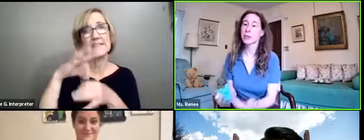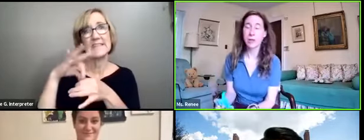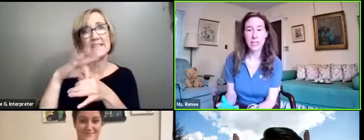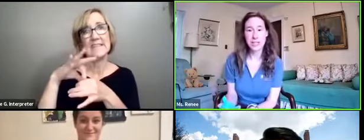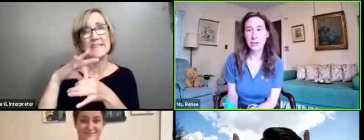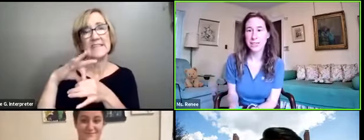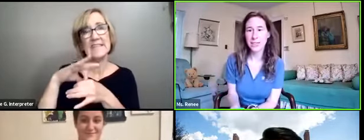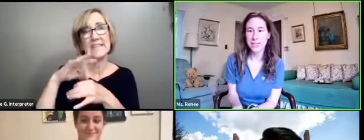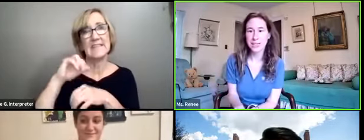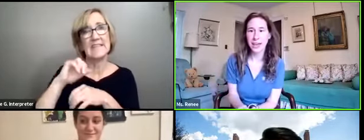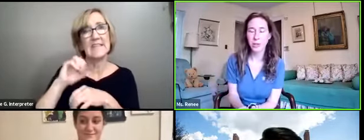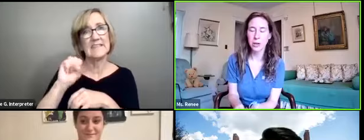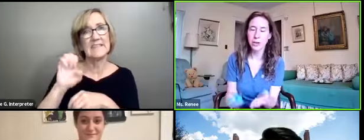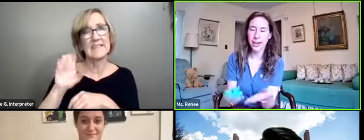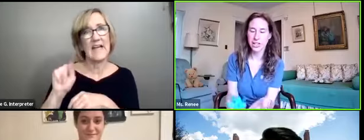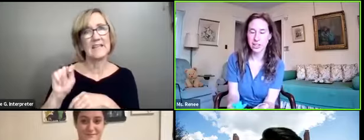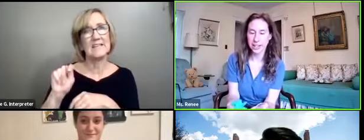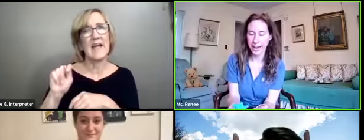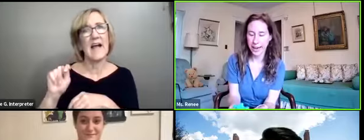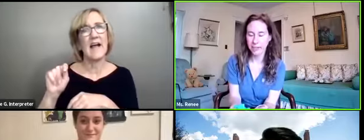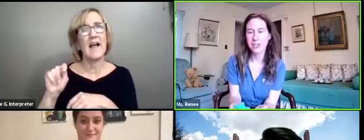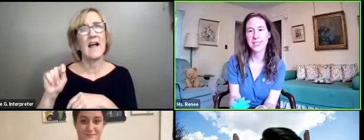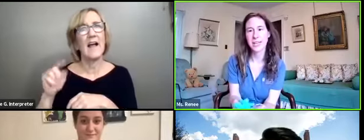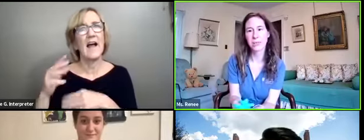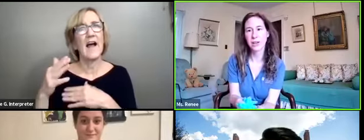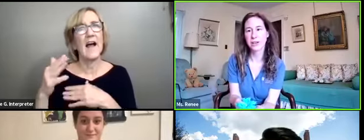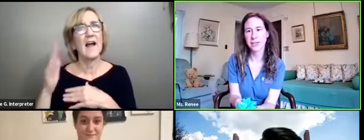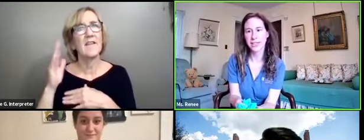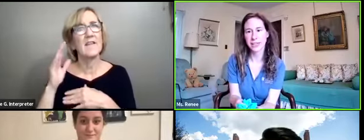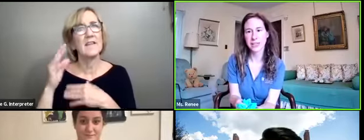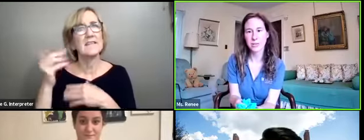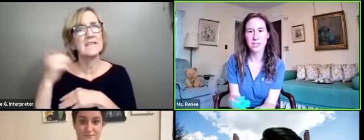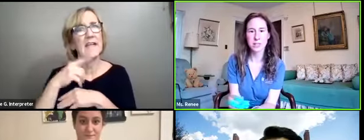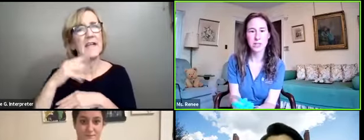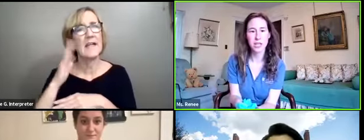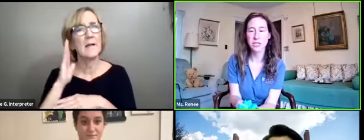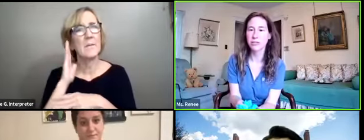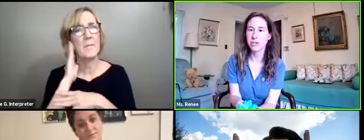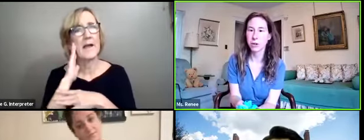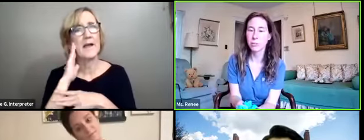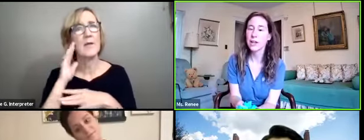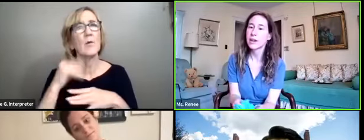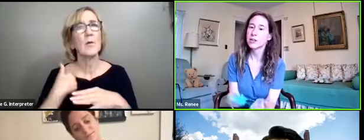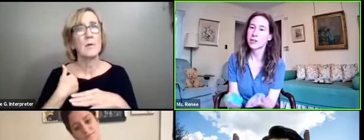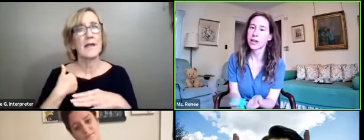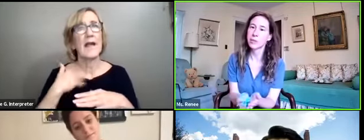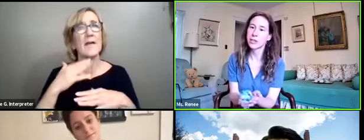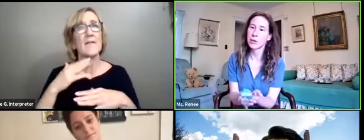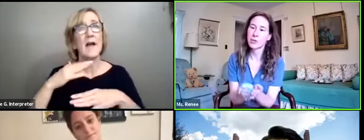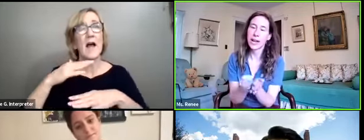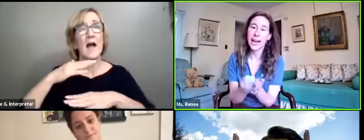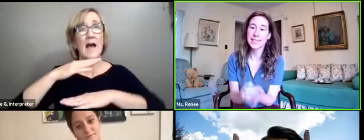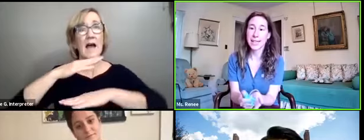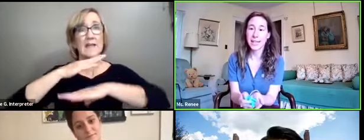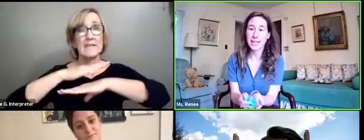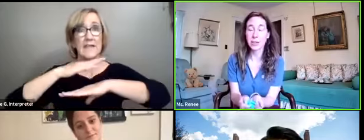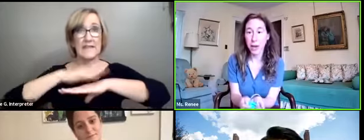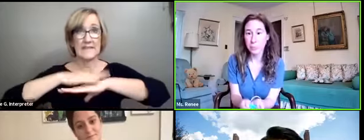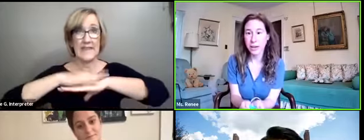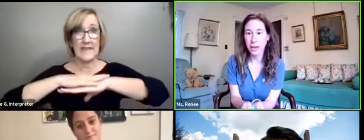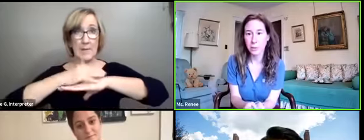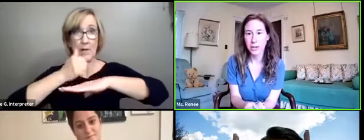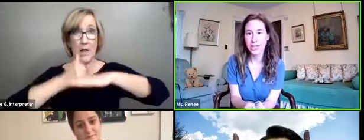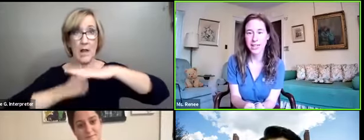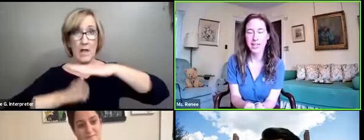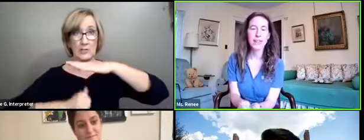If we were going to clean that, we would actually have a table underneath us with some special foam so that we don't accidentally drop